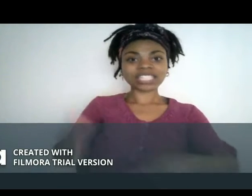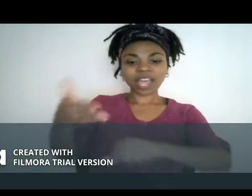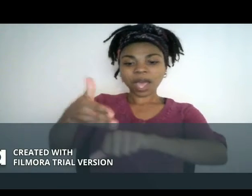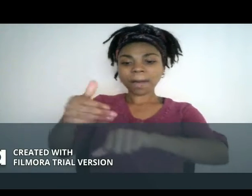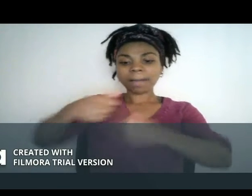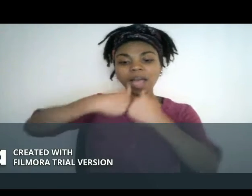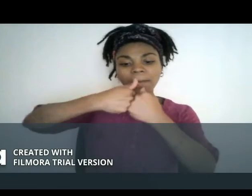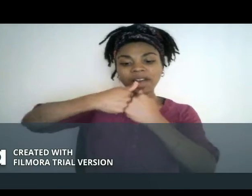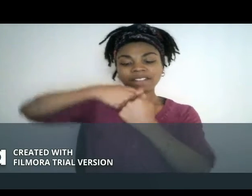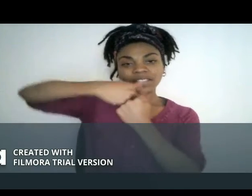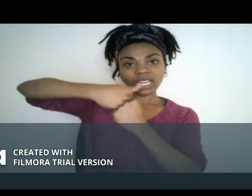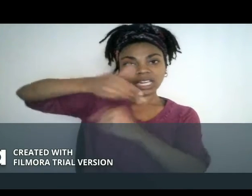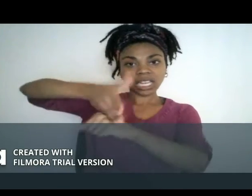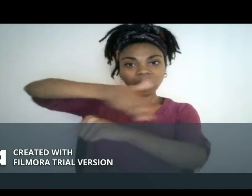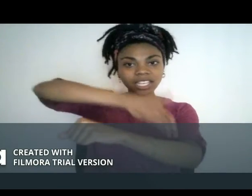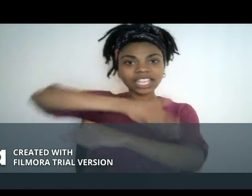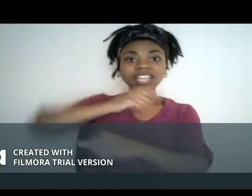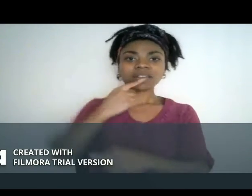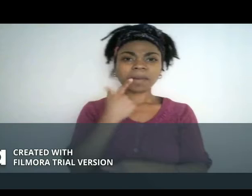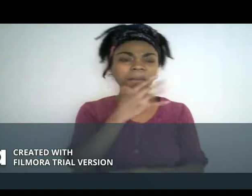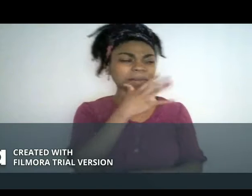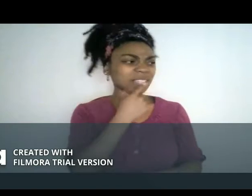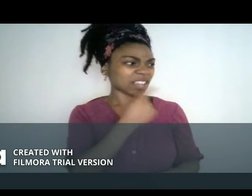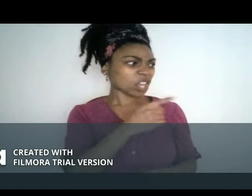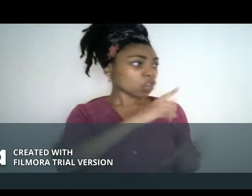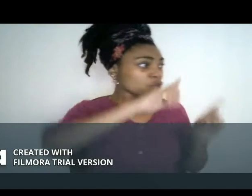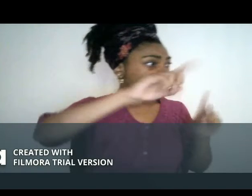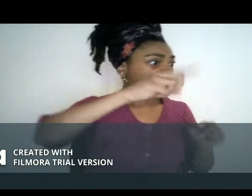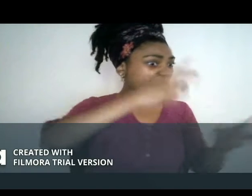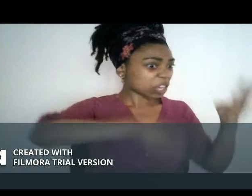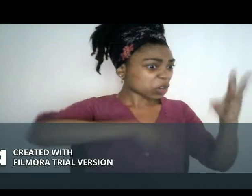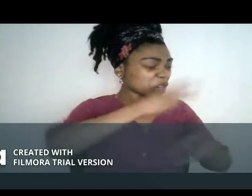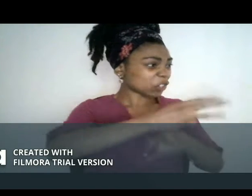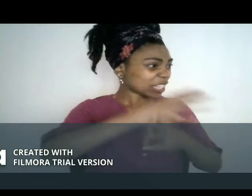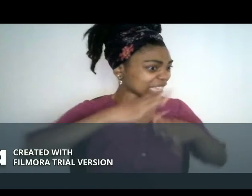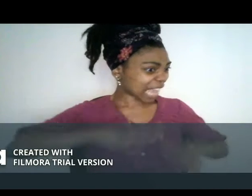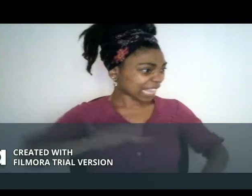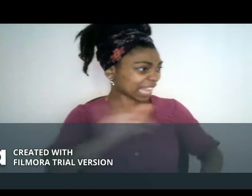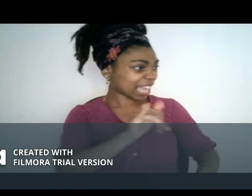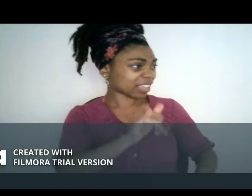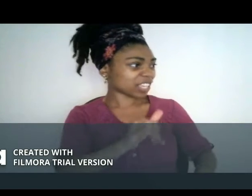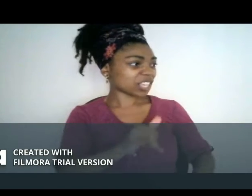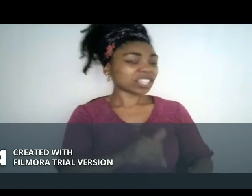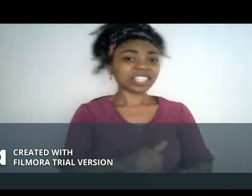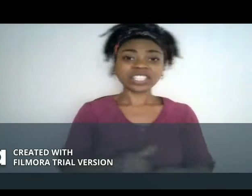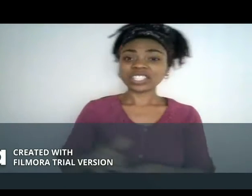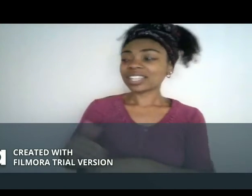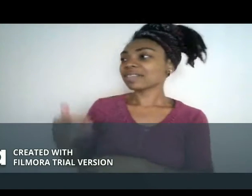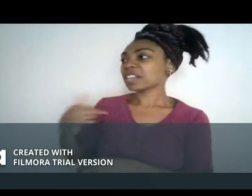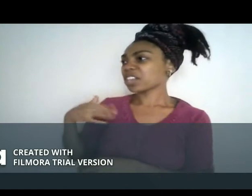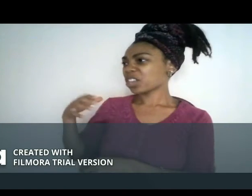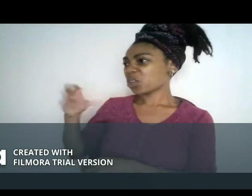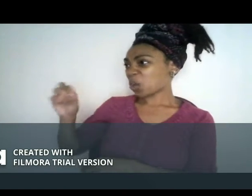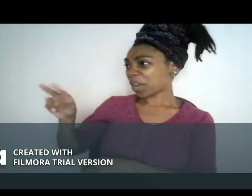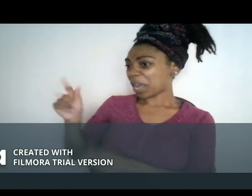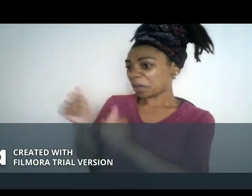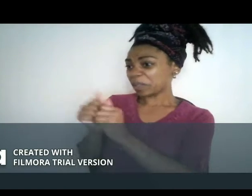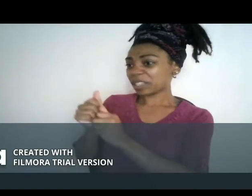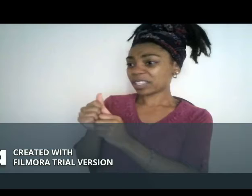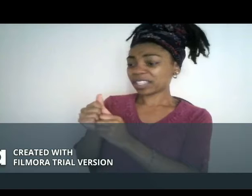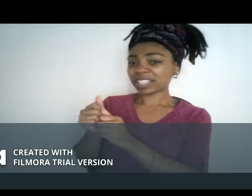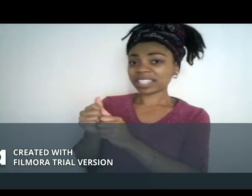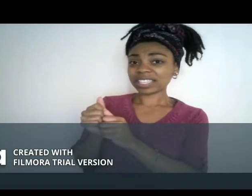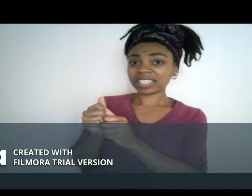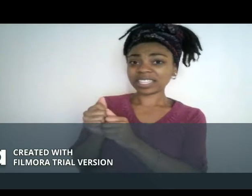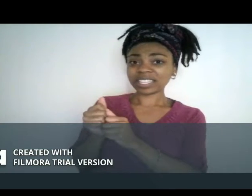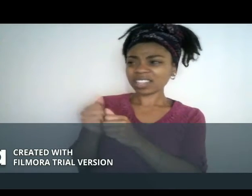God, you gonna go out there with your legs like that? And I said, like what? And she said, you okay with your skinny legs? I said, I love my skinny legs. And I started